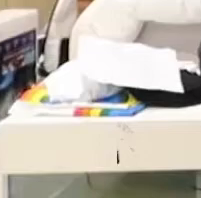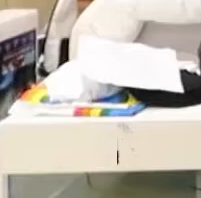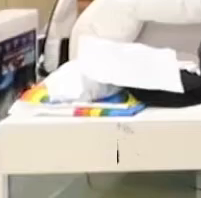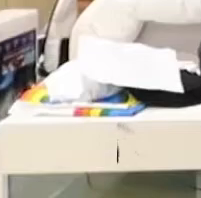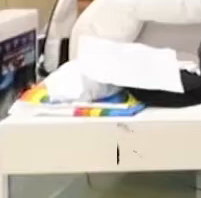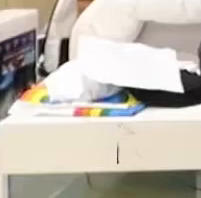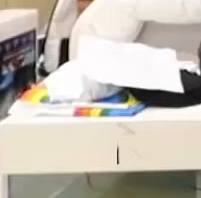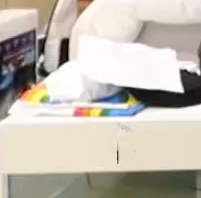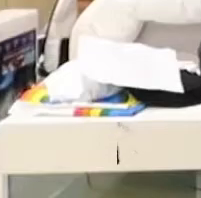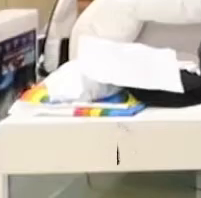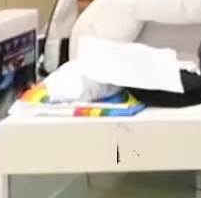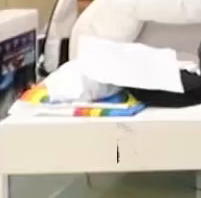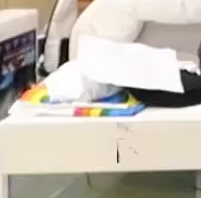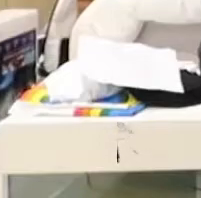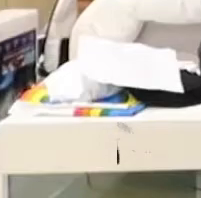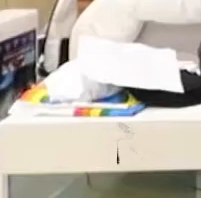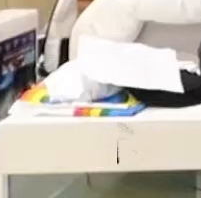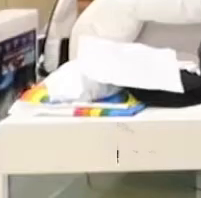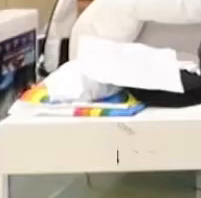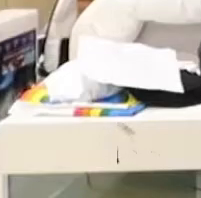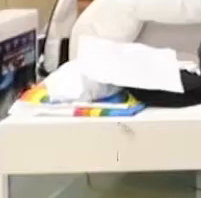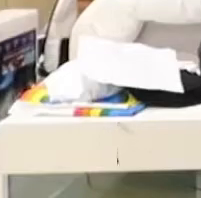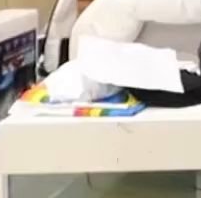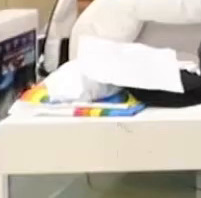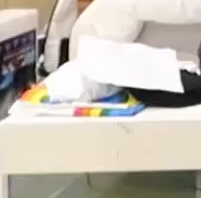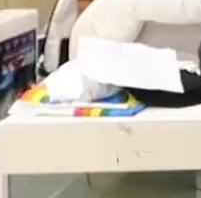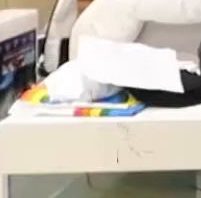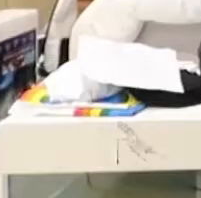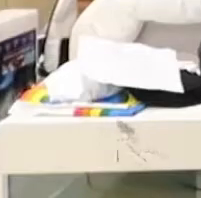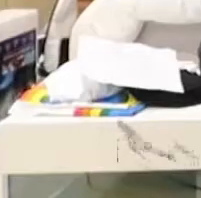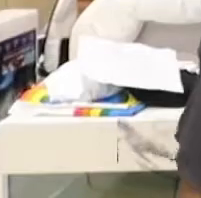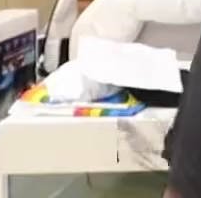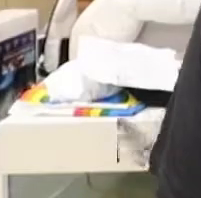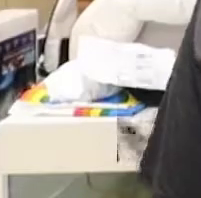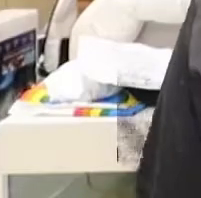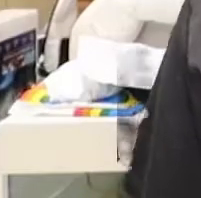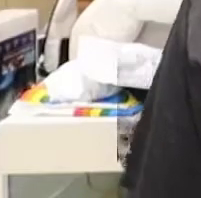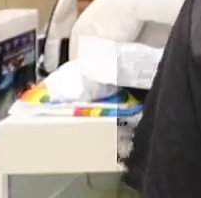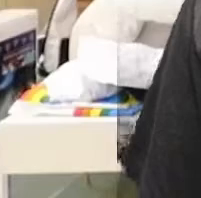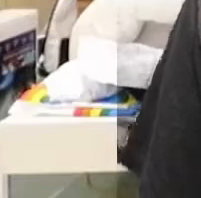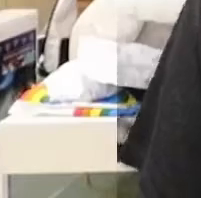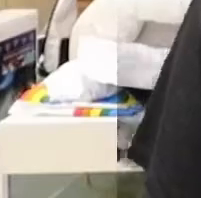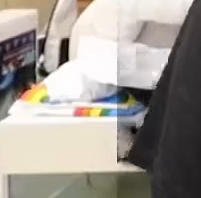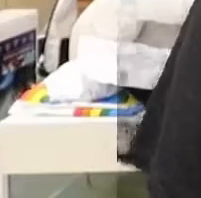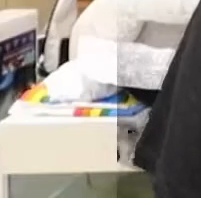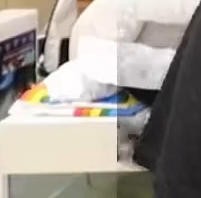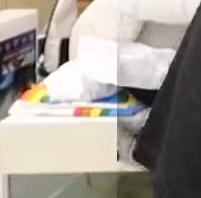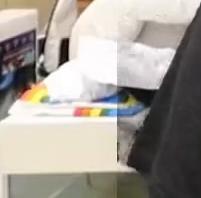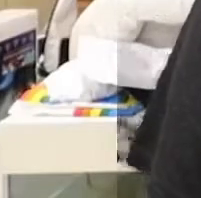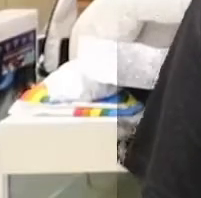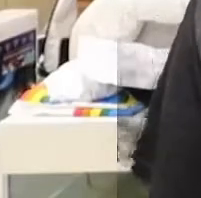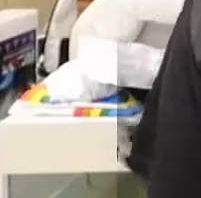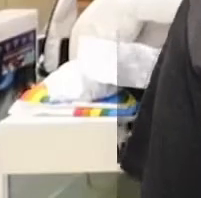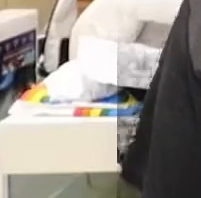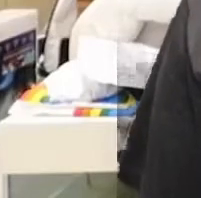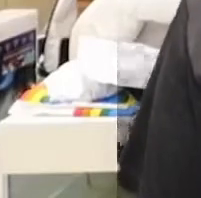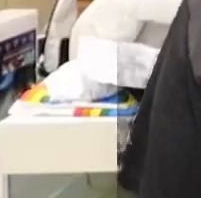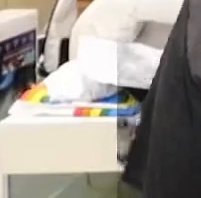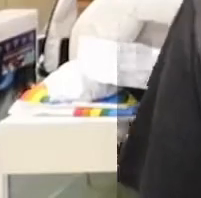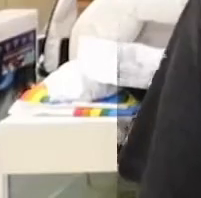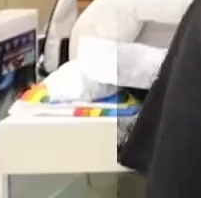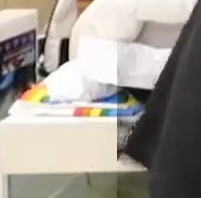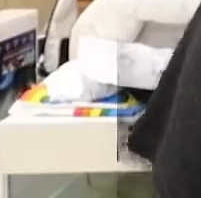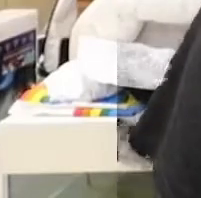people in my next video. Alright, bye! How many accents was that? In just one